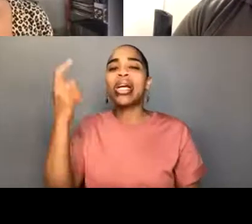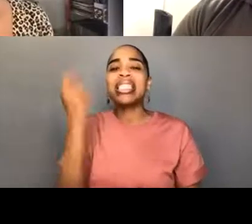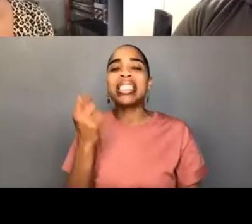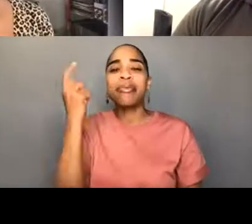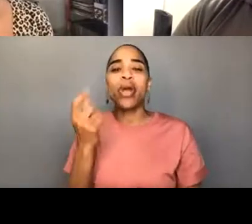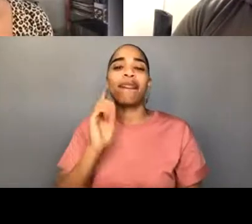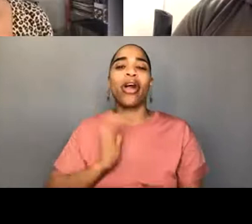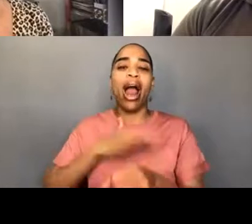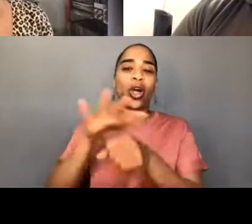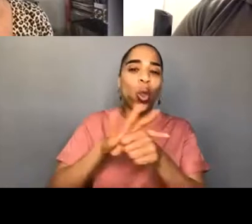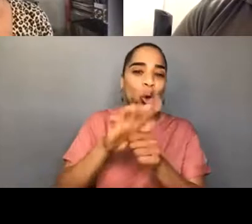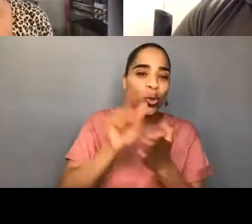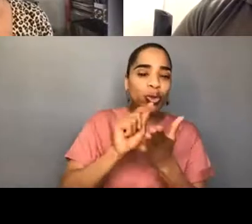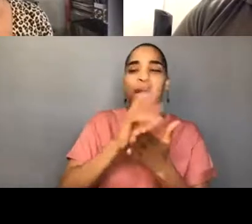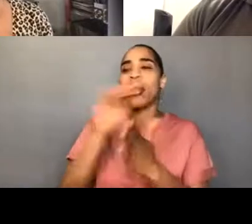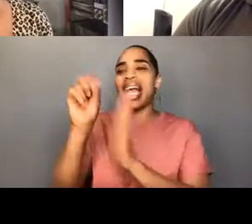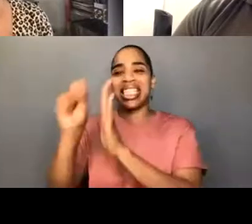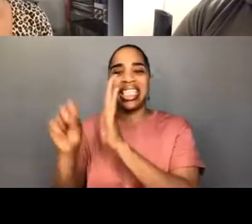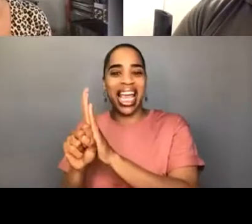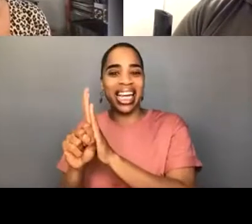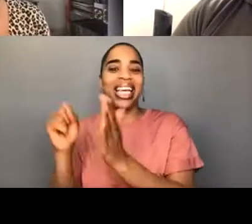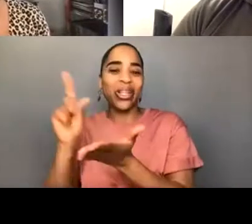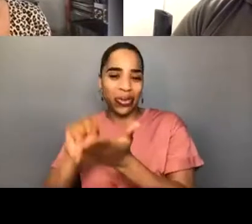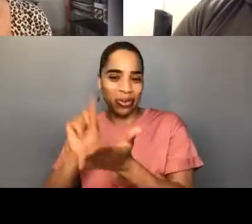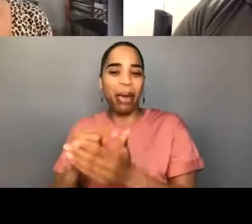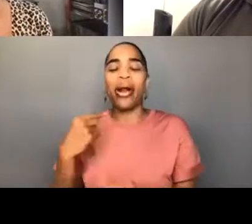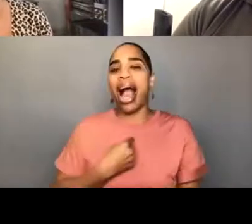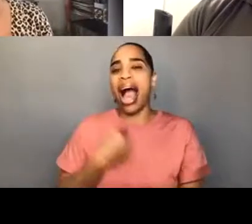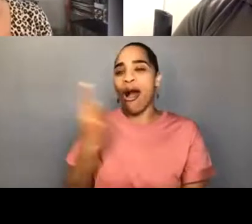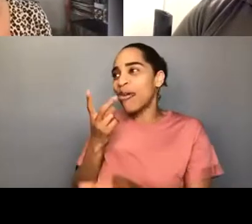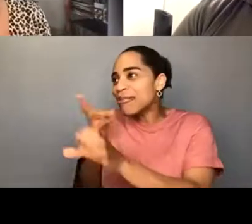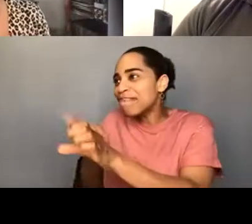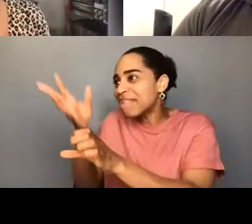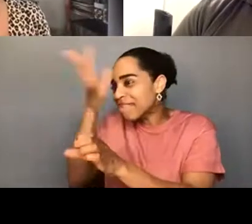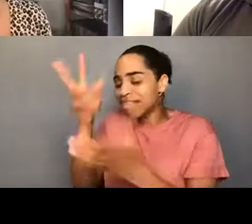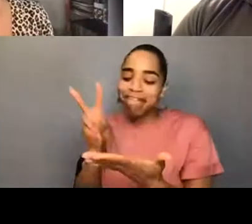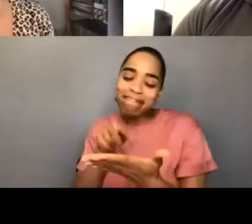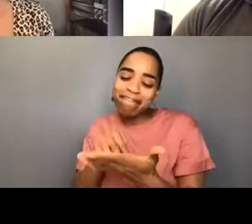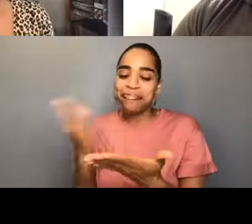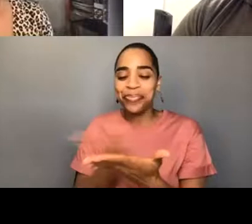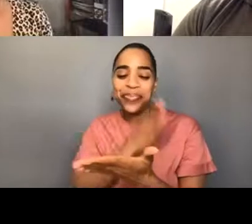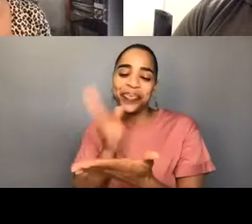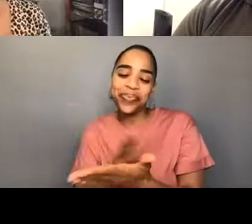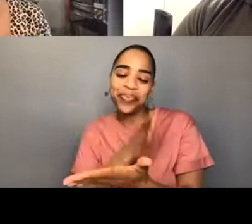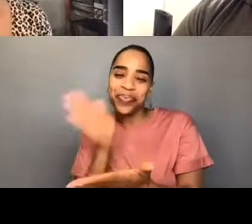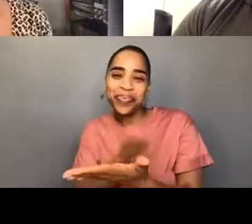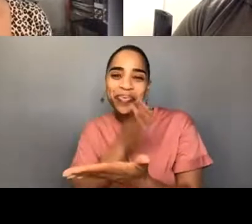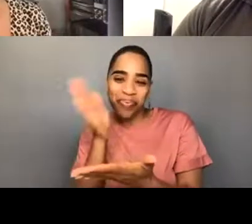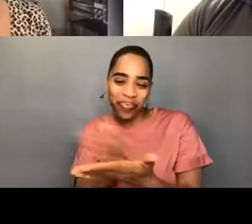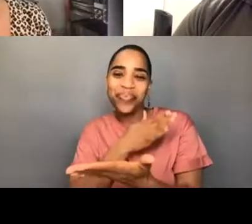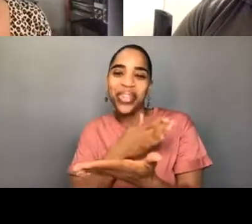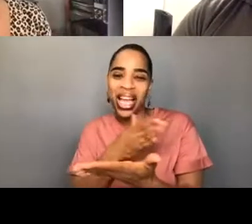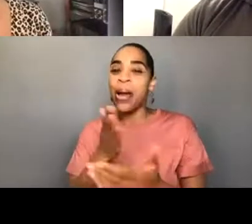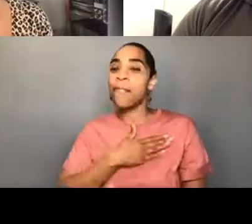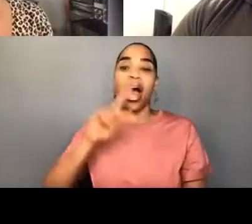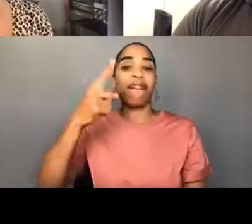local paper and our state paper, and some of my earliest memories are reading the newspaper with my dad, and I actually got my first